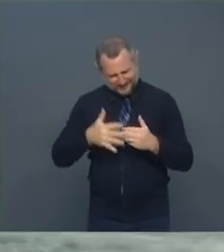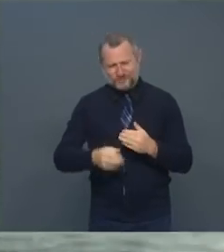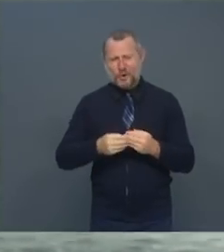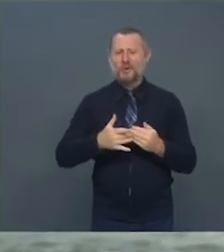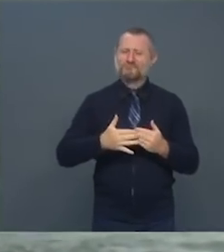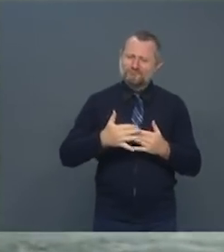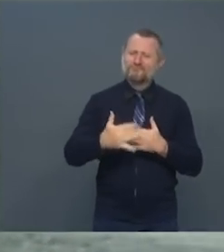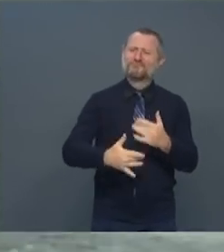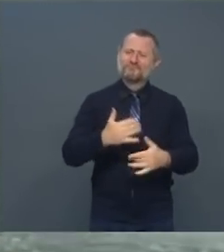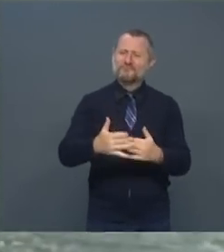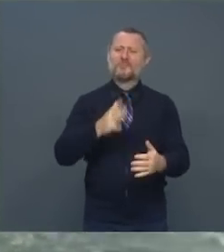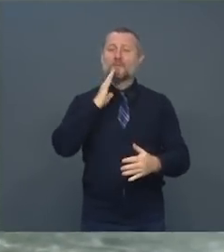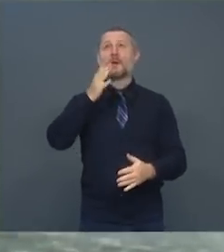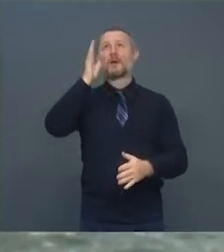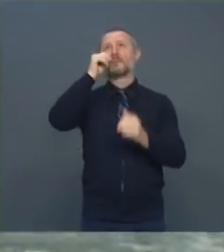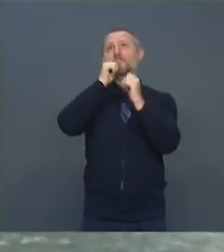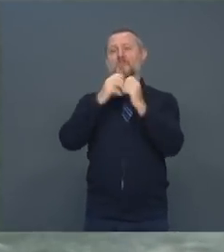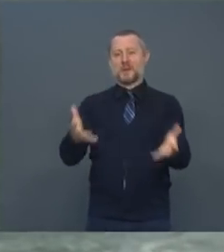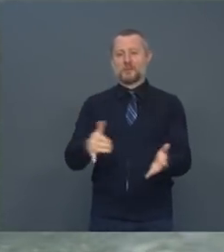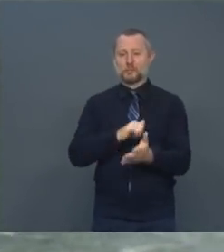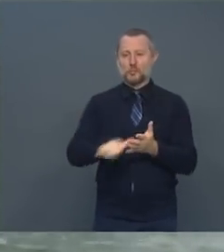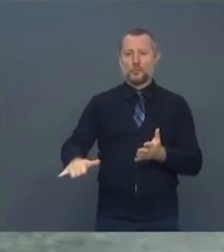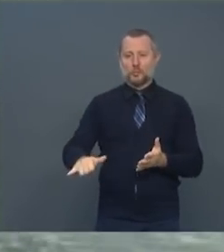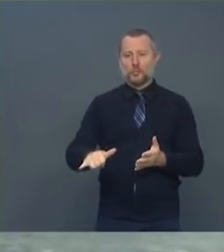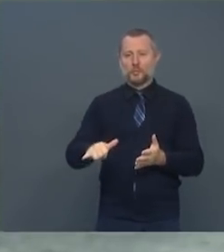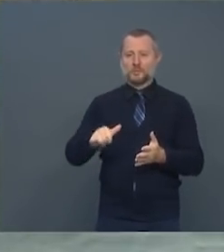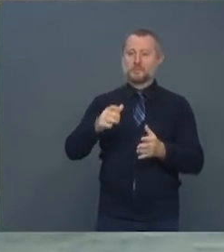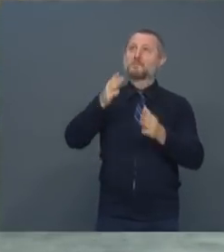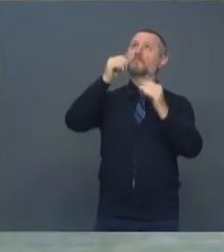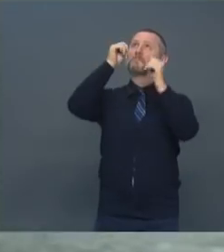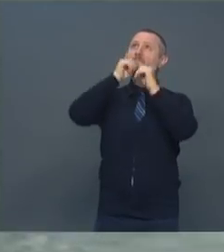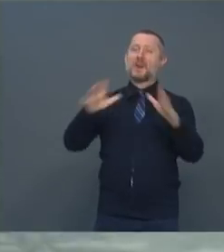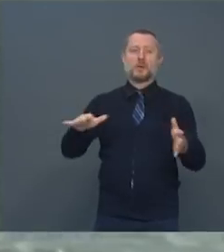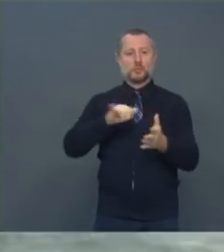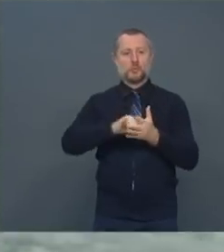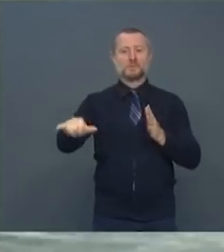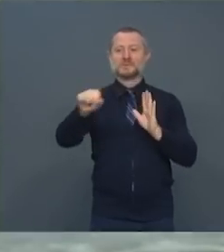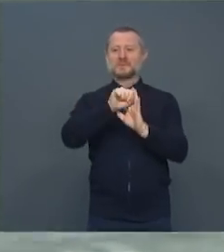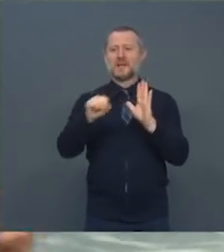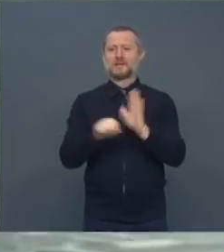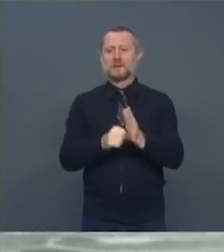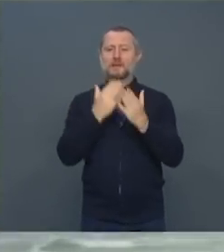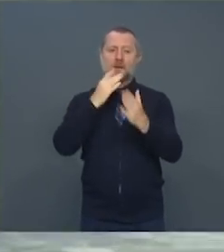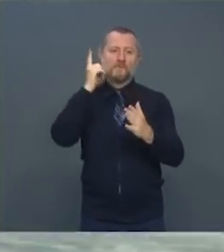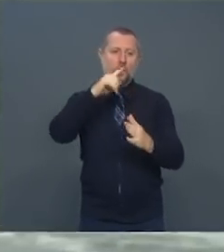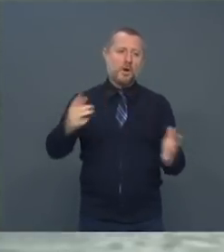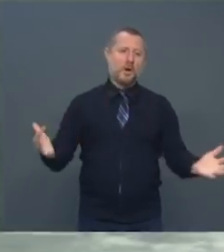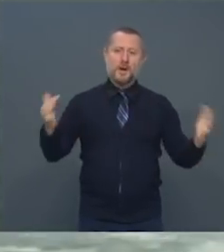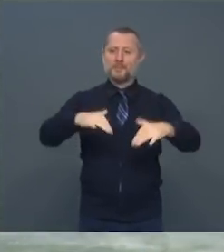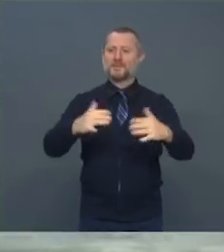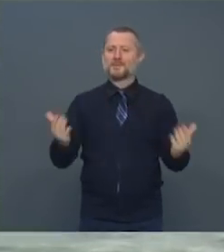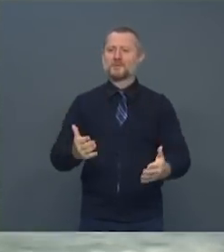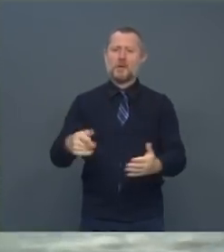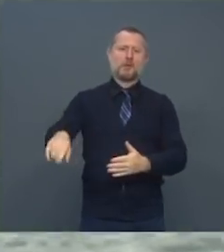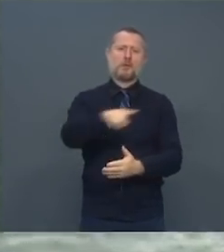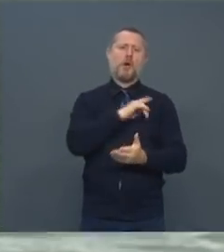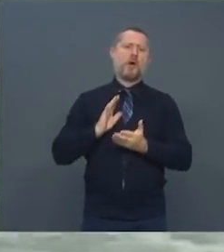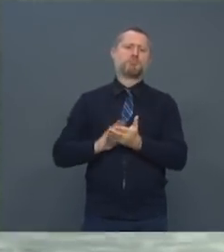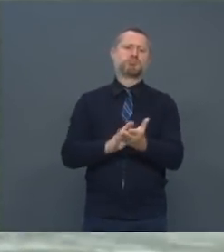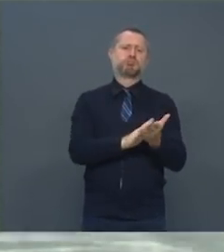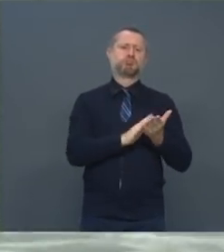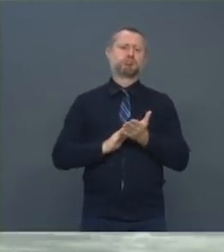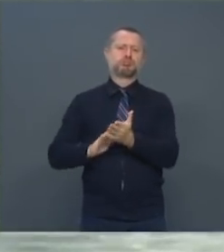bless New Yorkers, and God bless the state of New York. And thank you all for being here. And let's give a big round of applause to our great